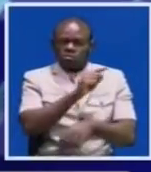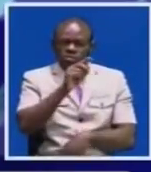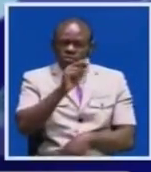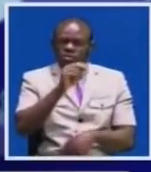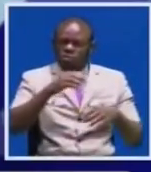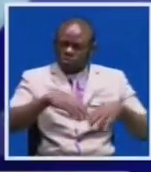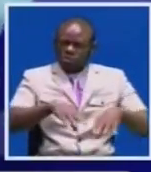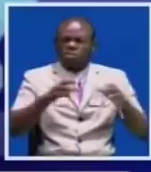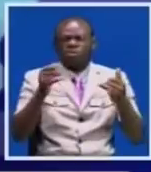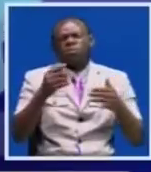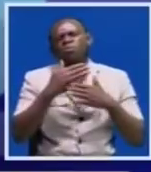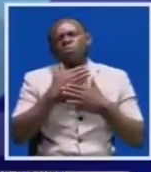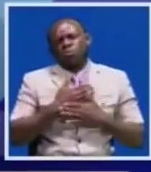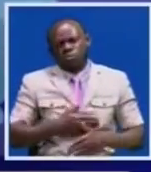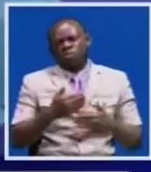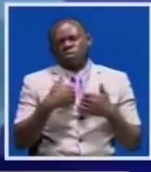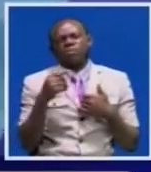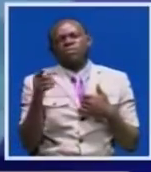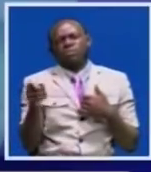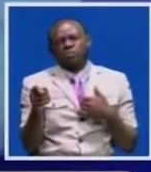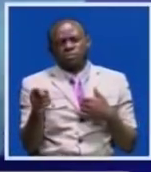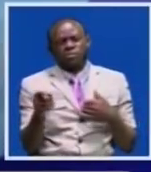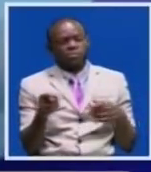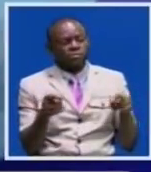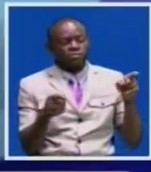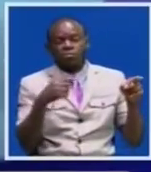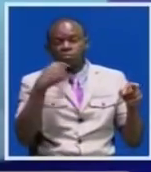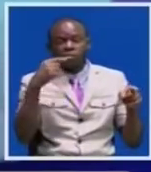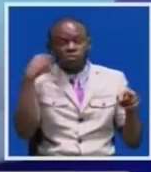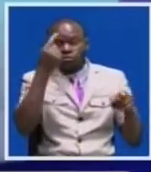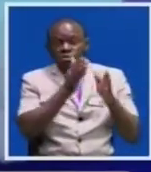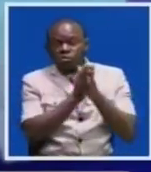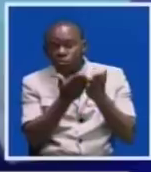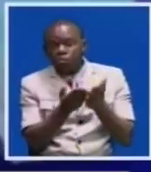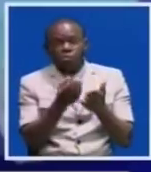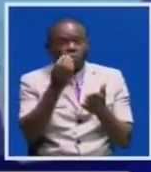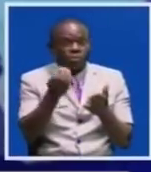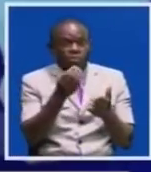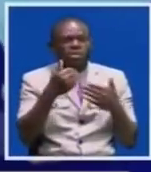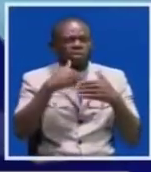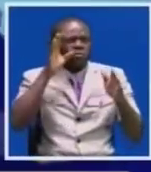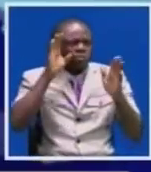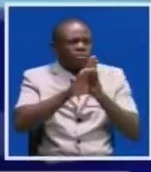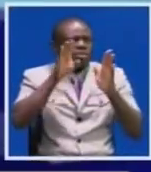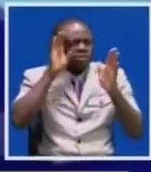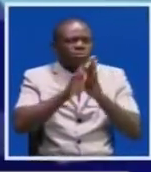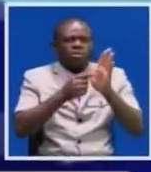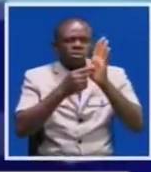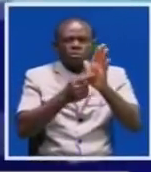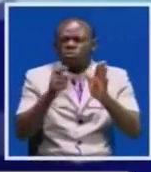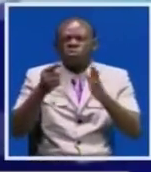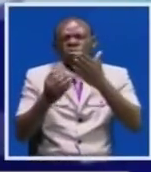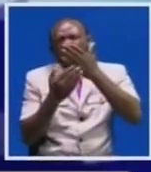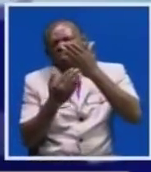on leave. Mrs. Chanda says it is unfortunate that social media has been awash with pictures of an incident